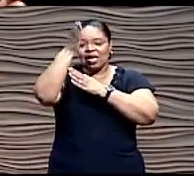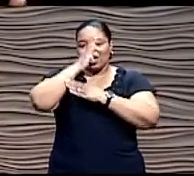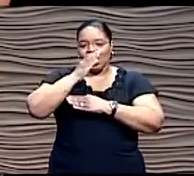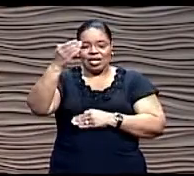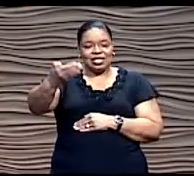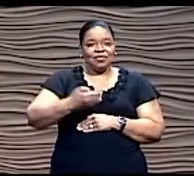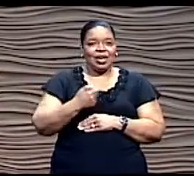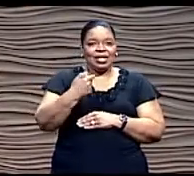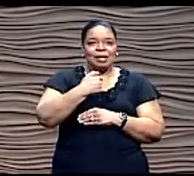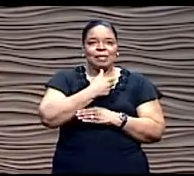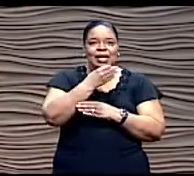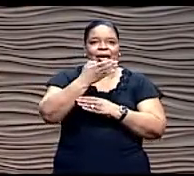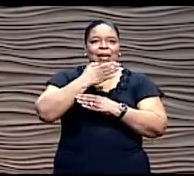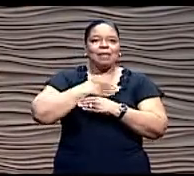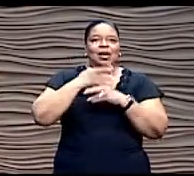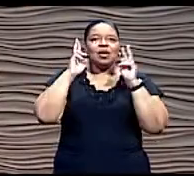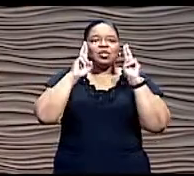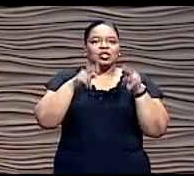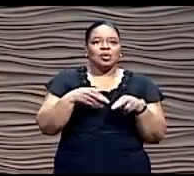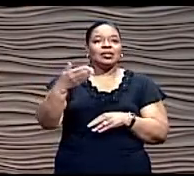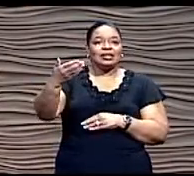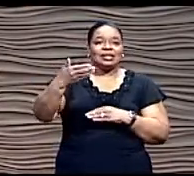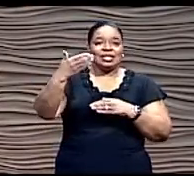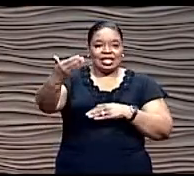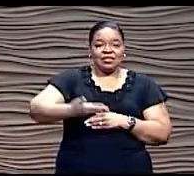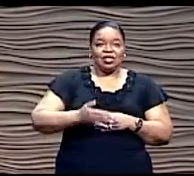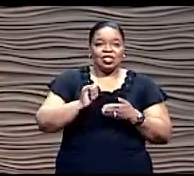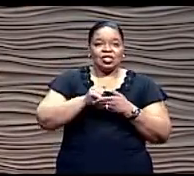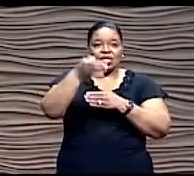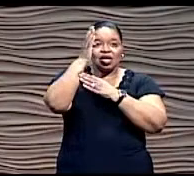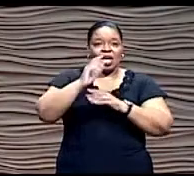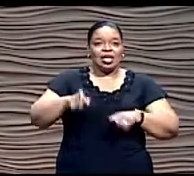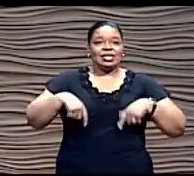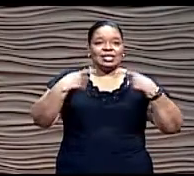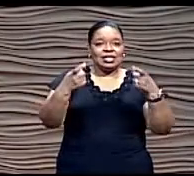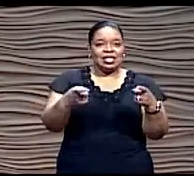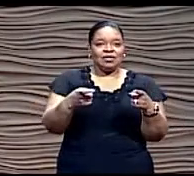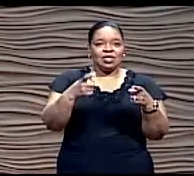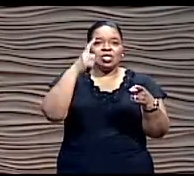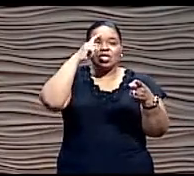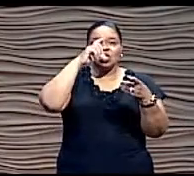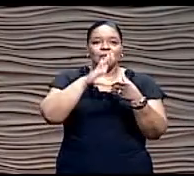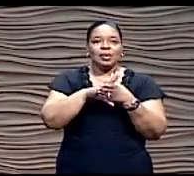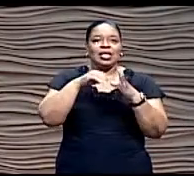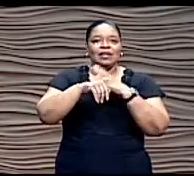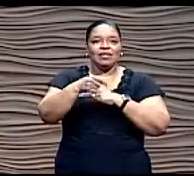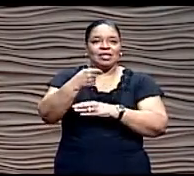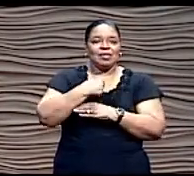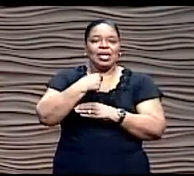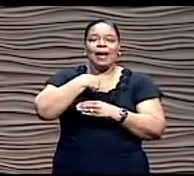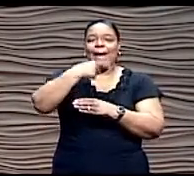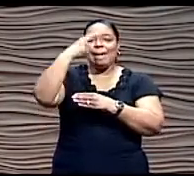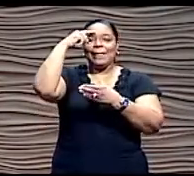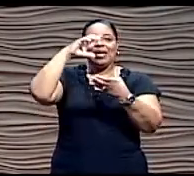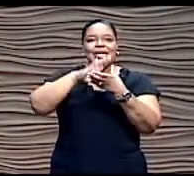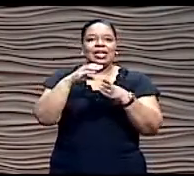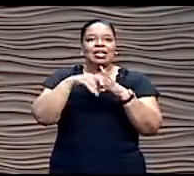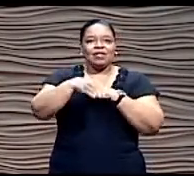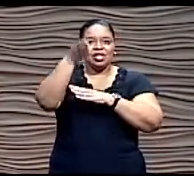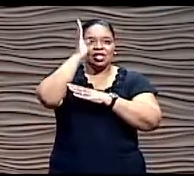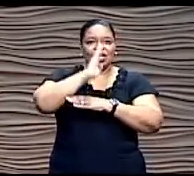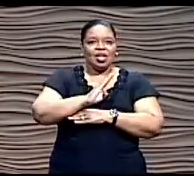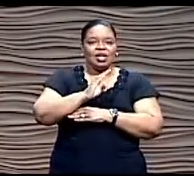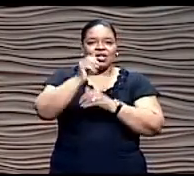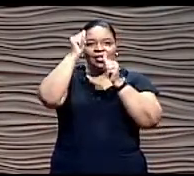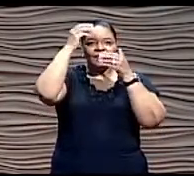my response is to the invitation that he's extended to me to believe in him. I believe in God, the